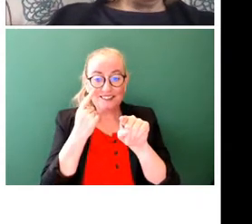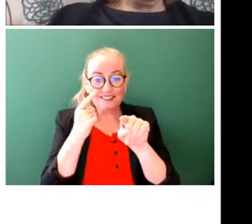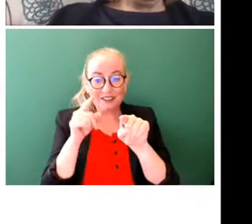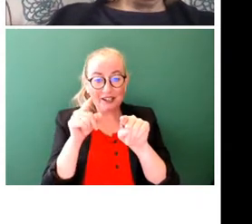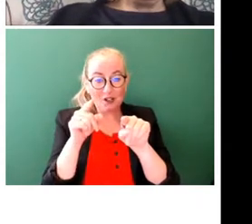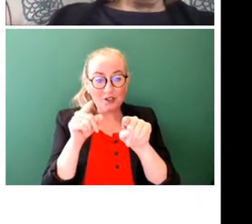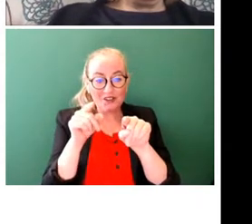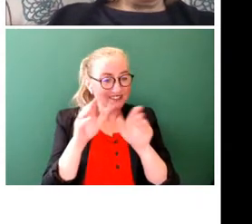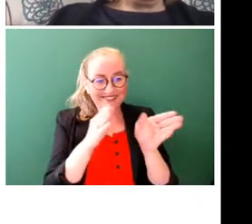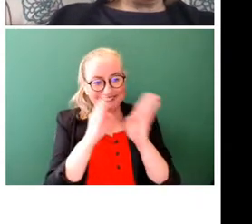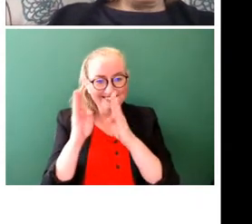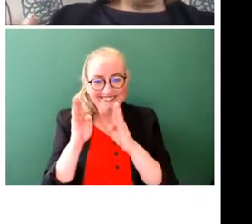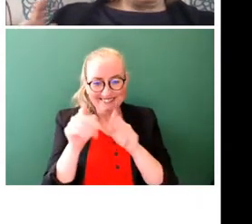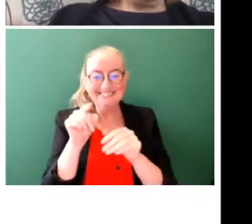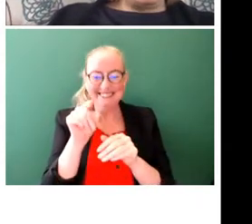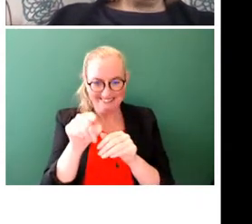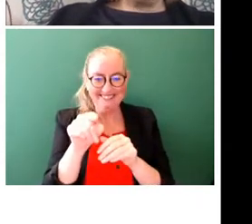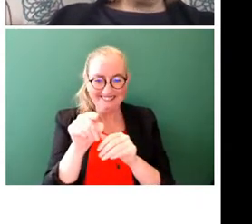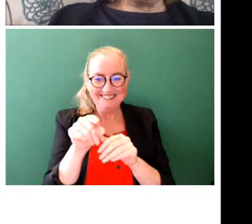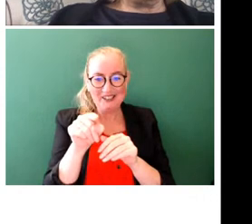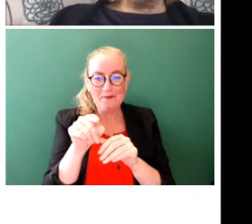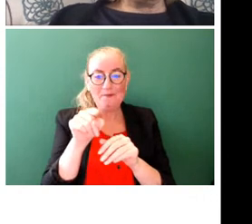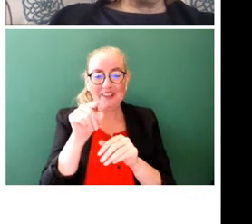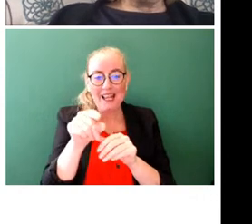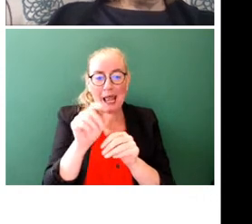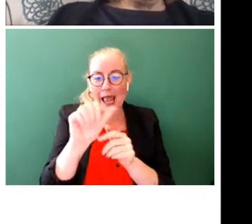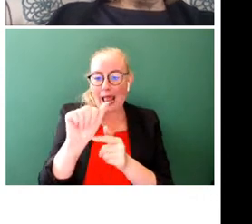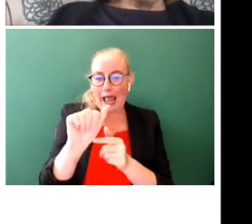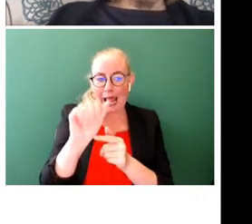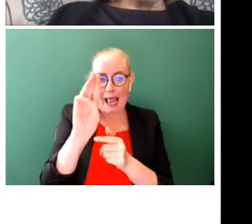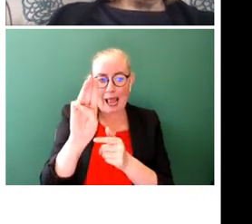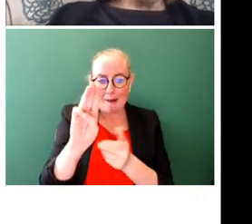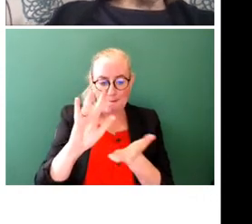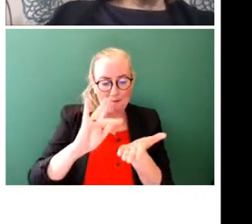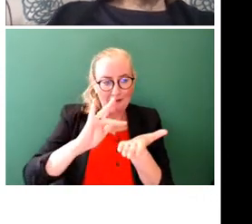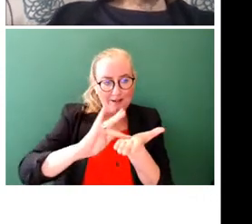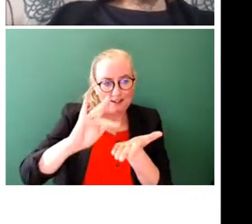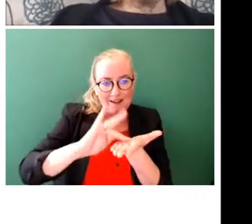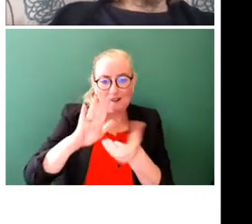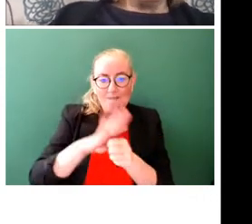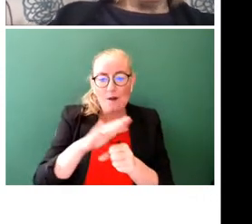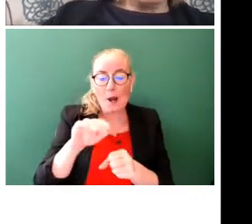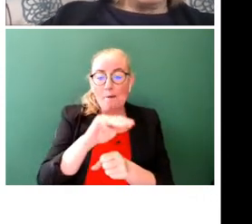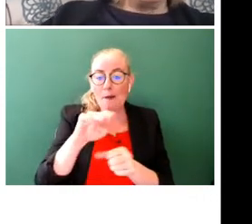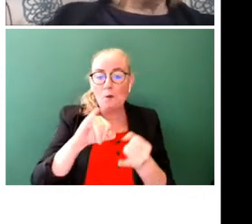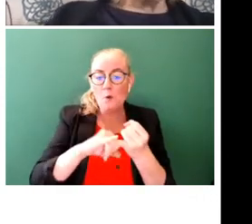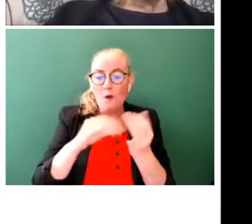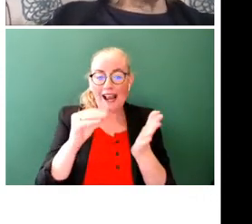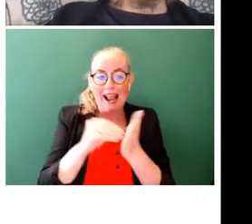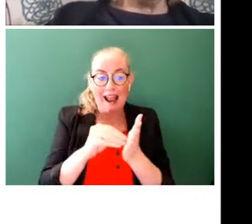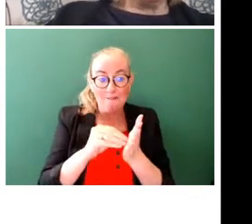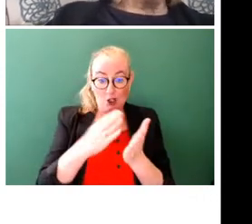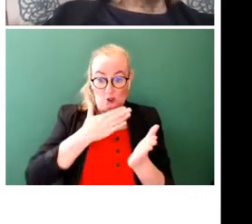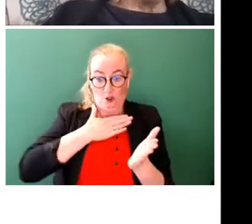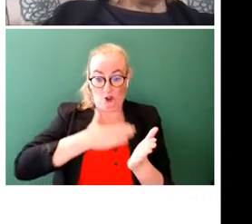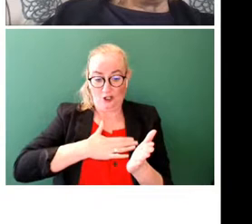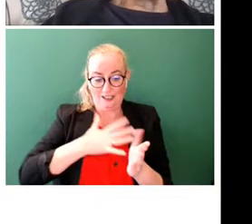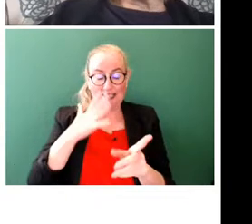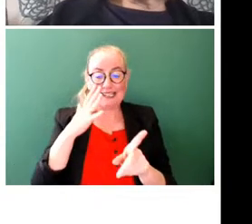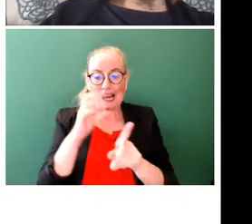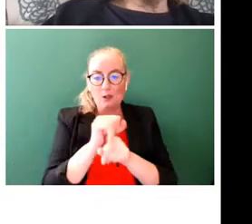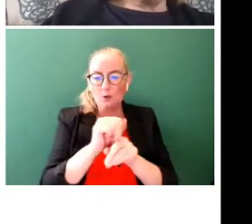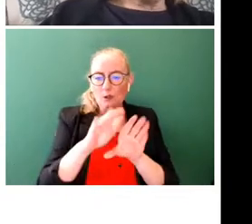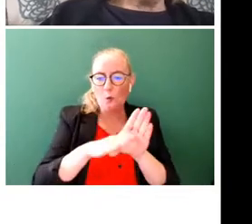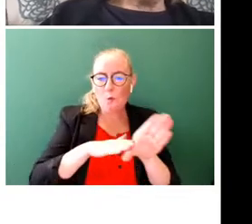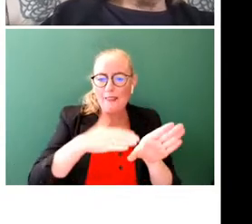Day-to-Day is an app for people who have just been diagnosed with dementia. And